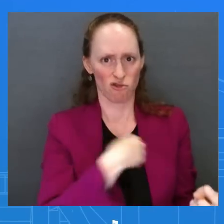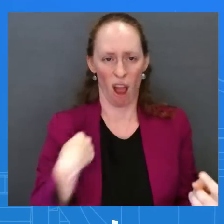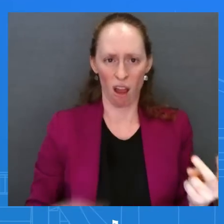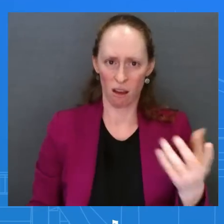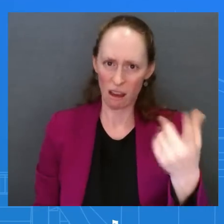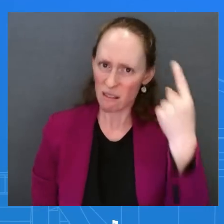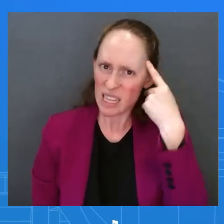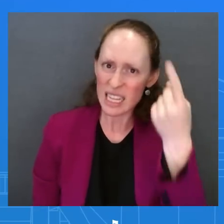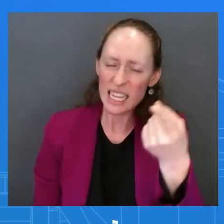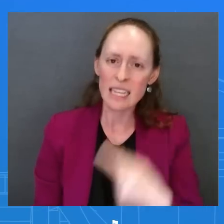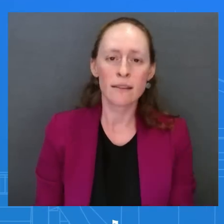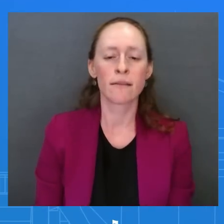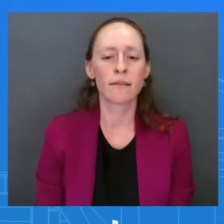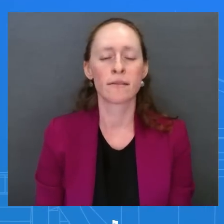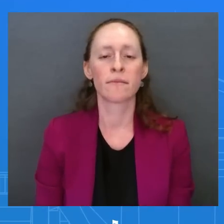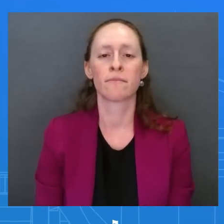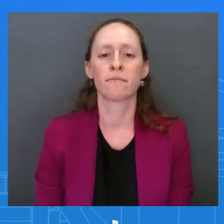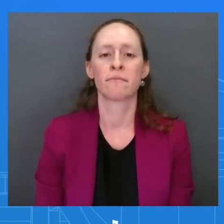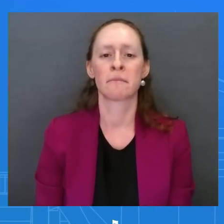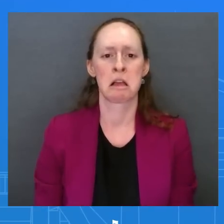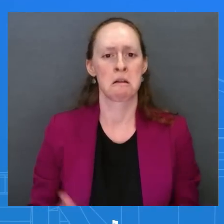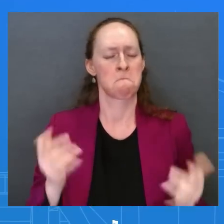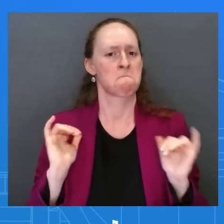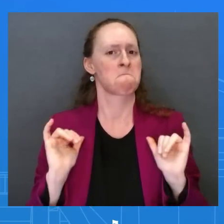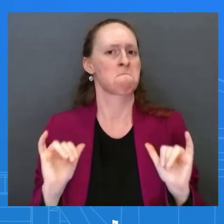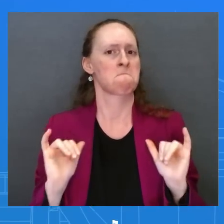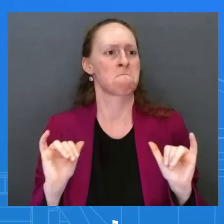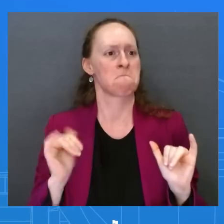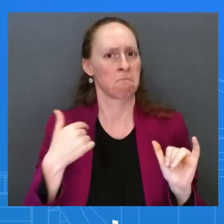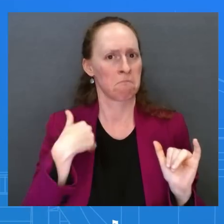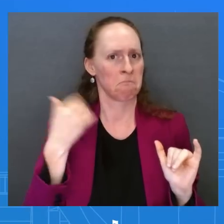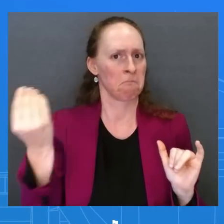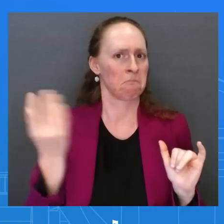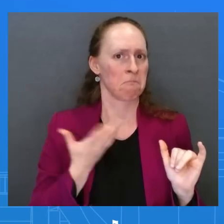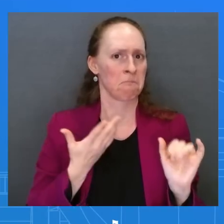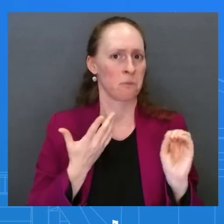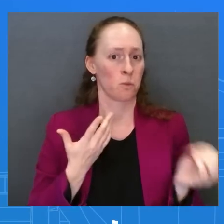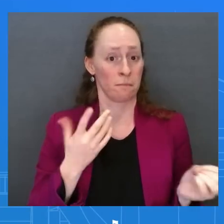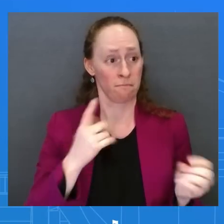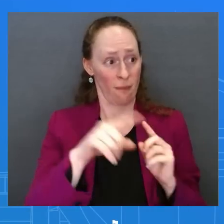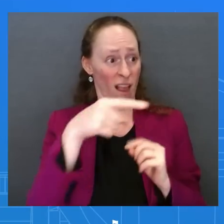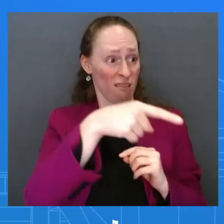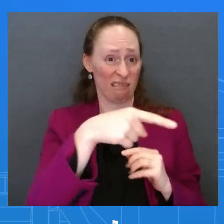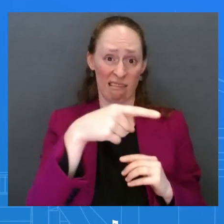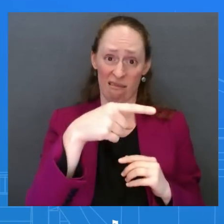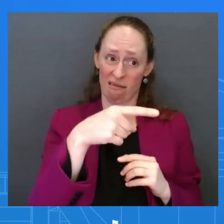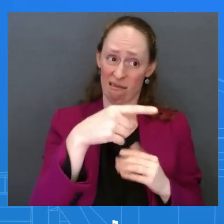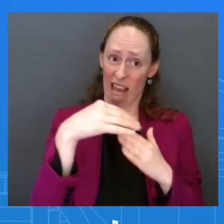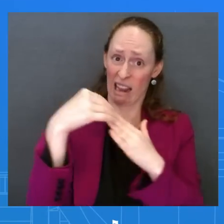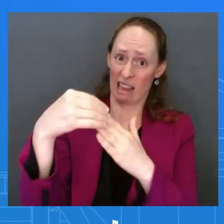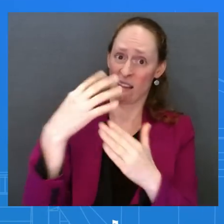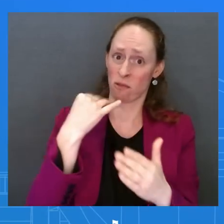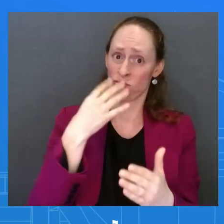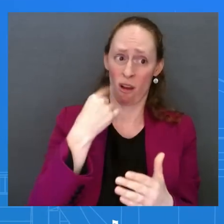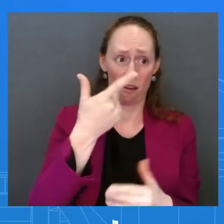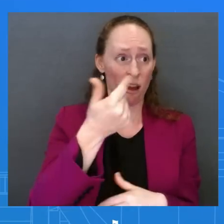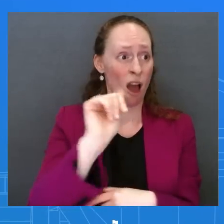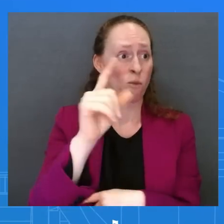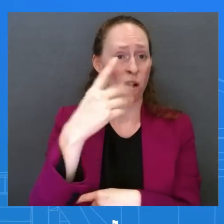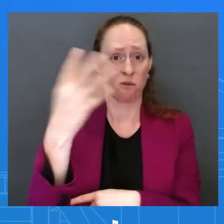leader, Prime Minister of Israel. He gets to speak for his travel habits and where he goes and who he wants to talk to,